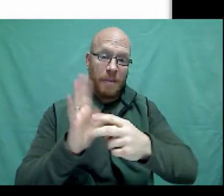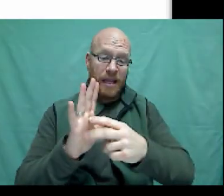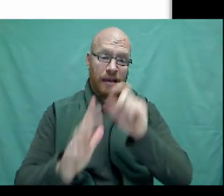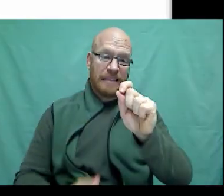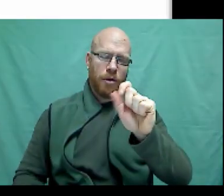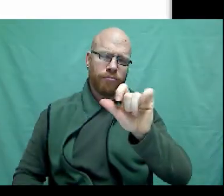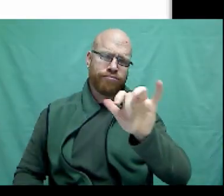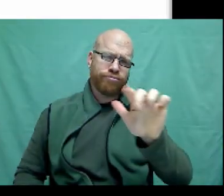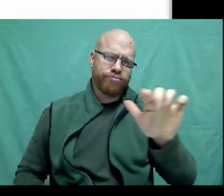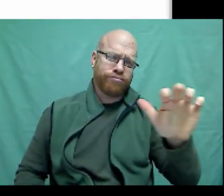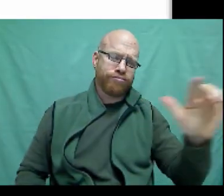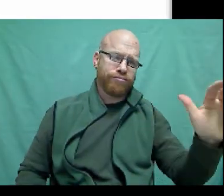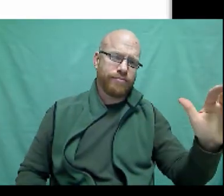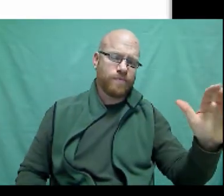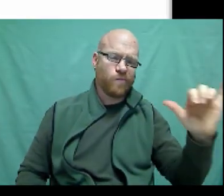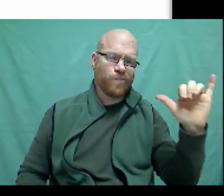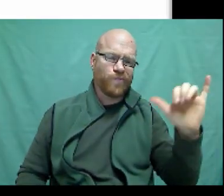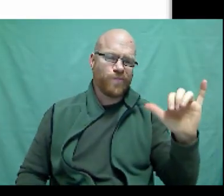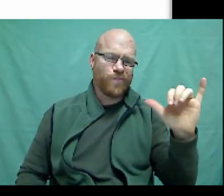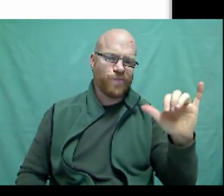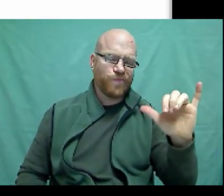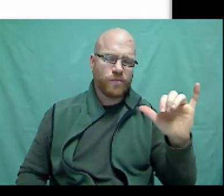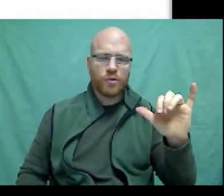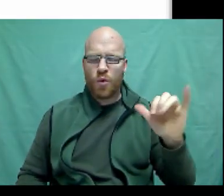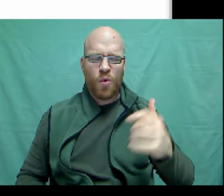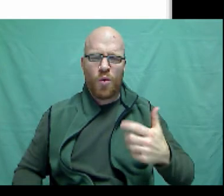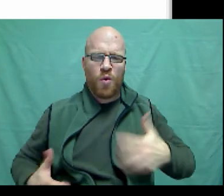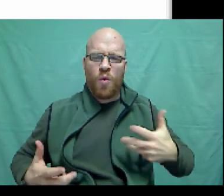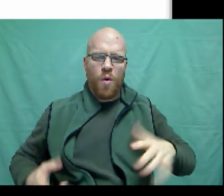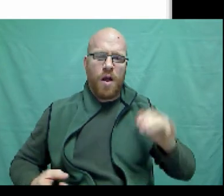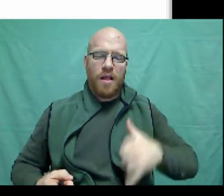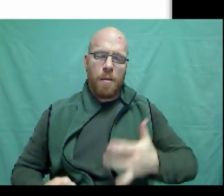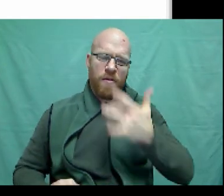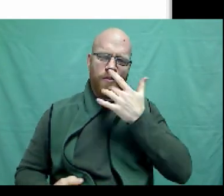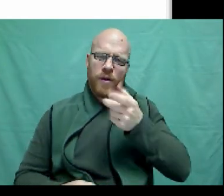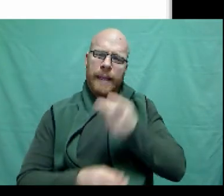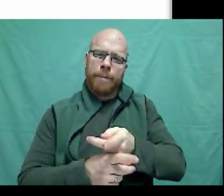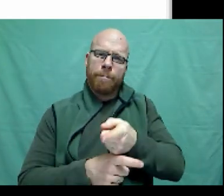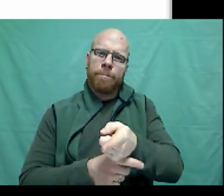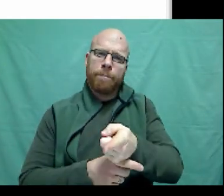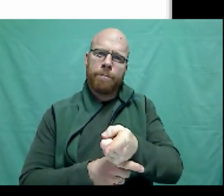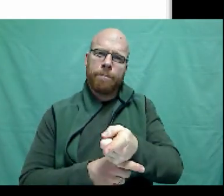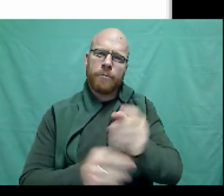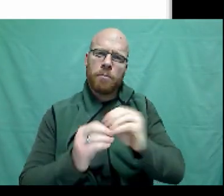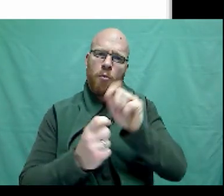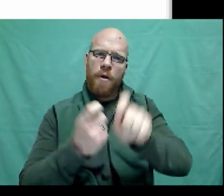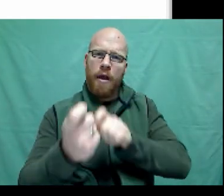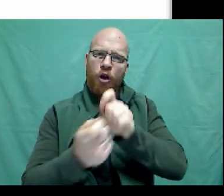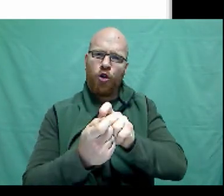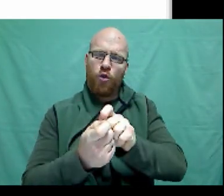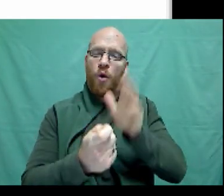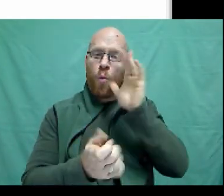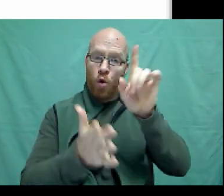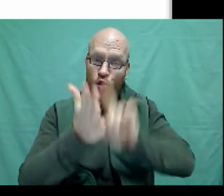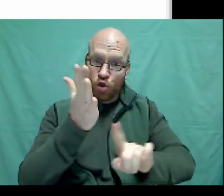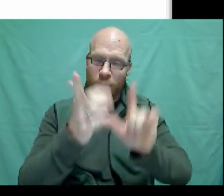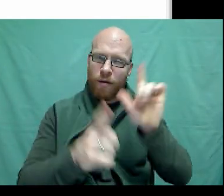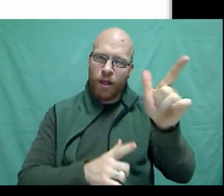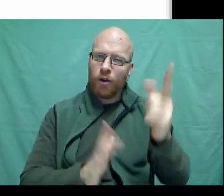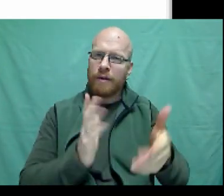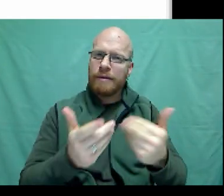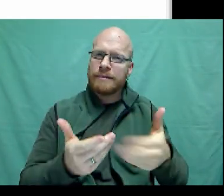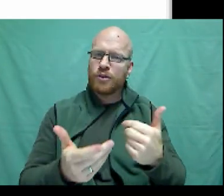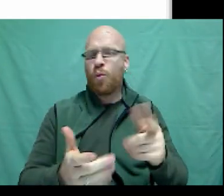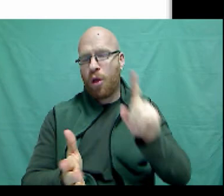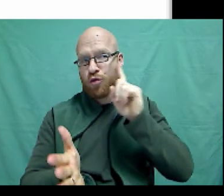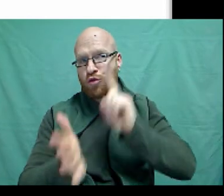an irrational number, meaning the decimal goes on forever without repeating or stopping. And I don't want to estimate it. I like to keep the square root of